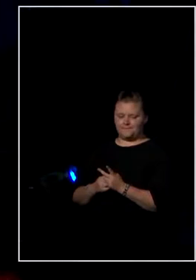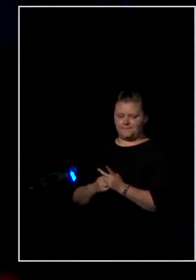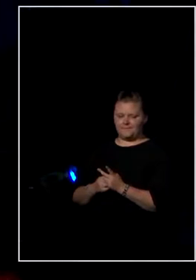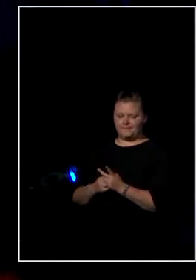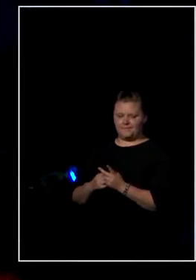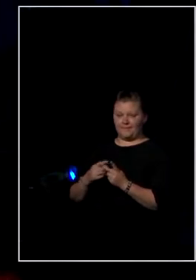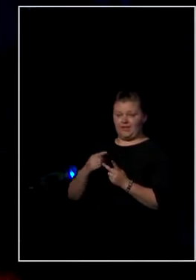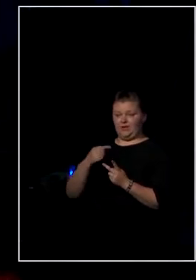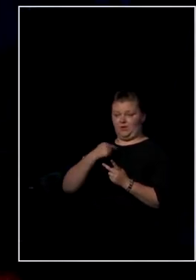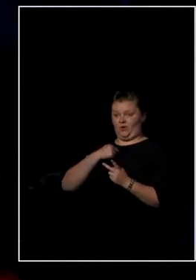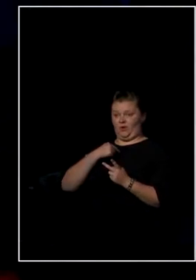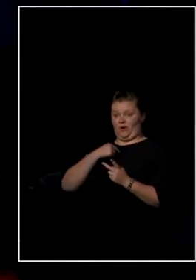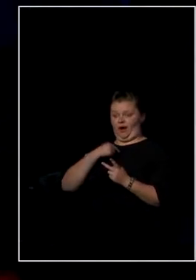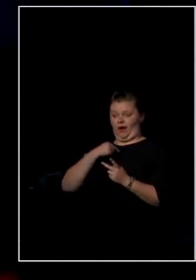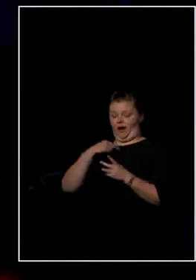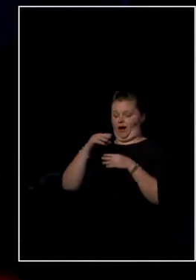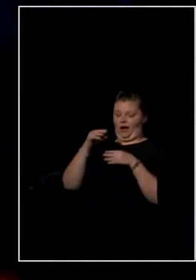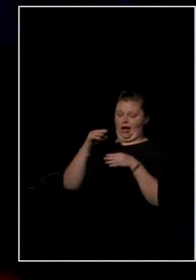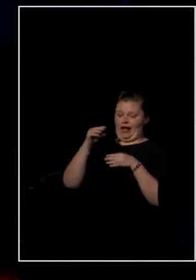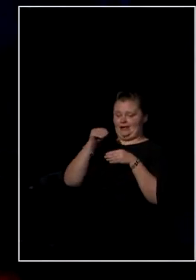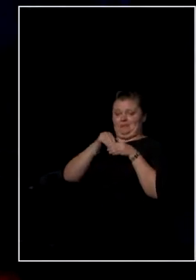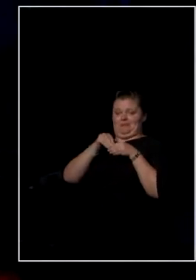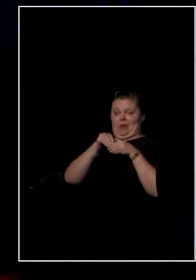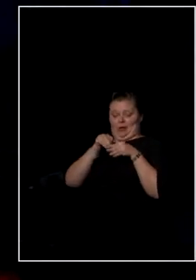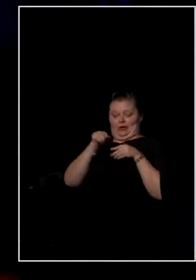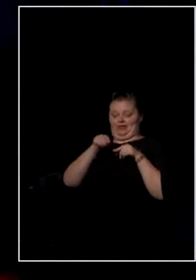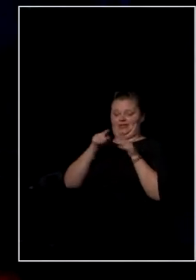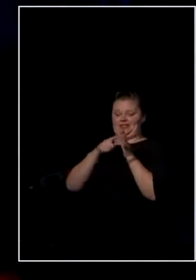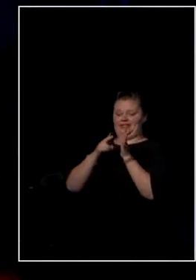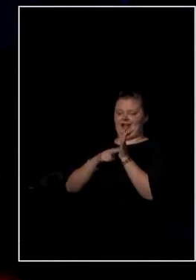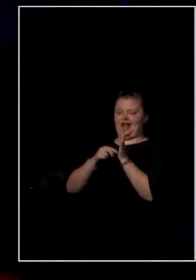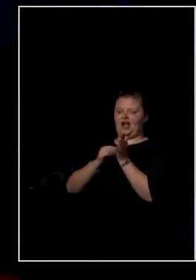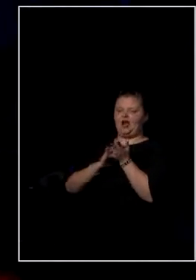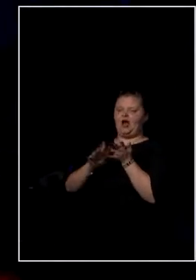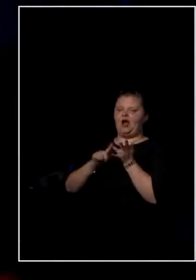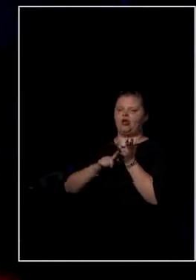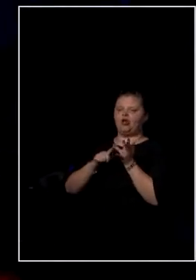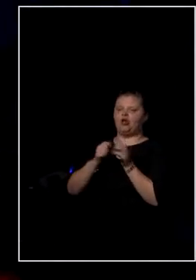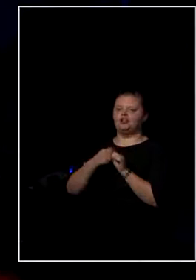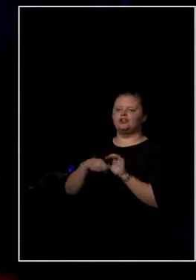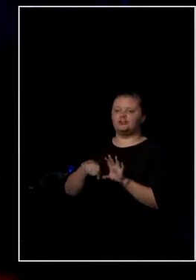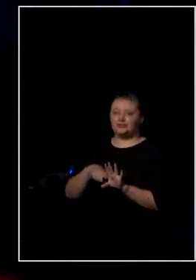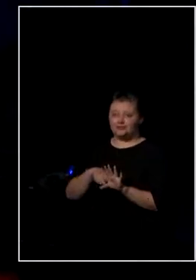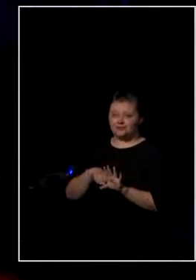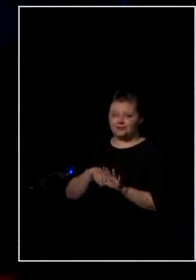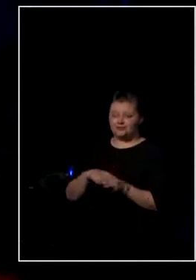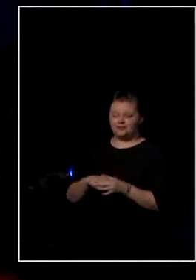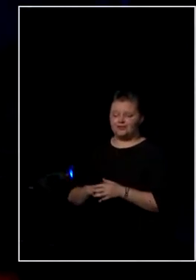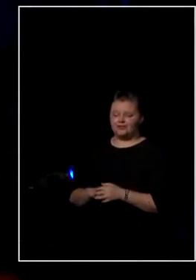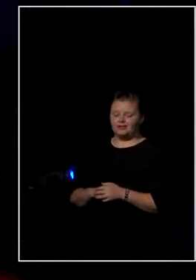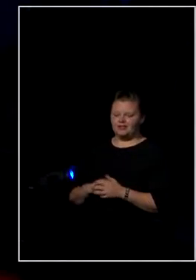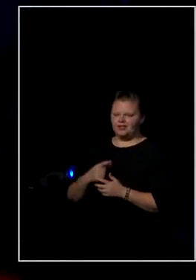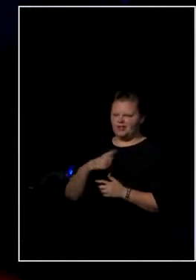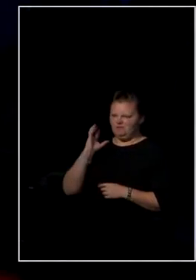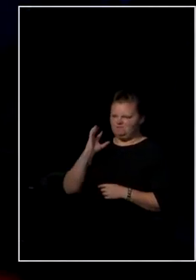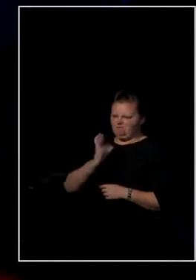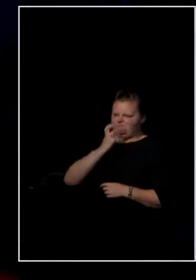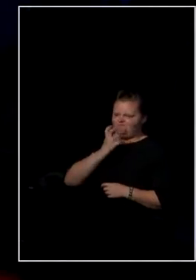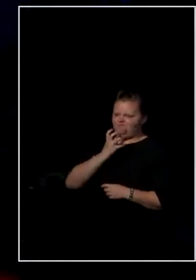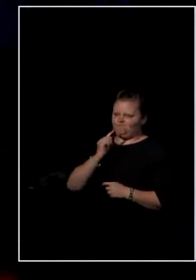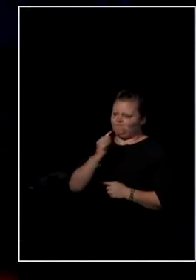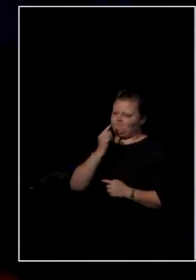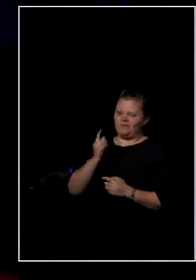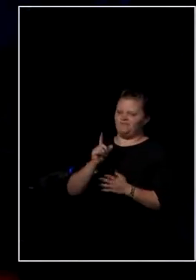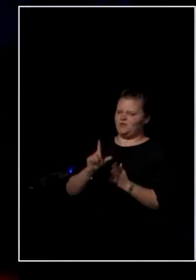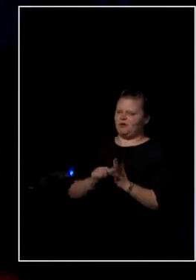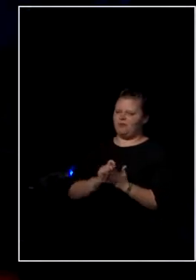Do I Belong in this Anthology? And, you know, I was very angry the first time I